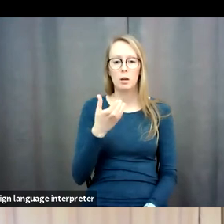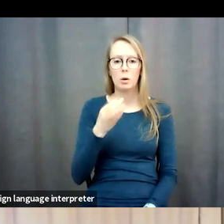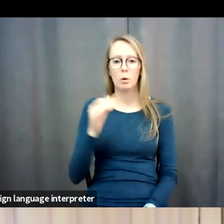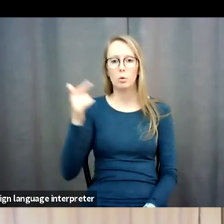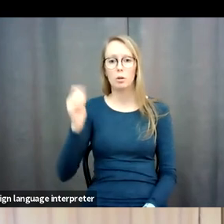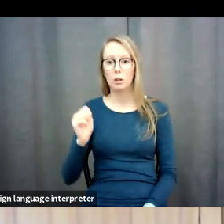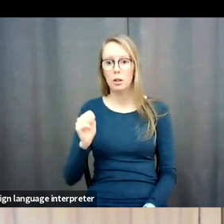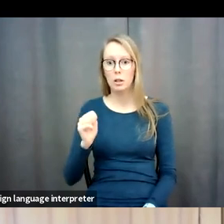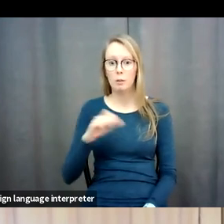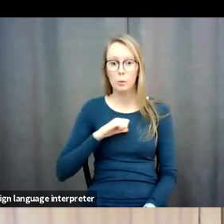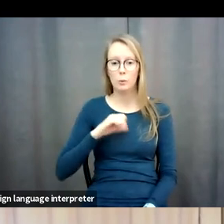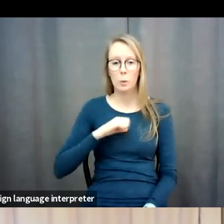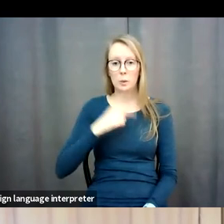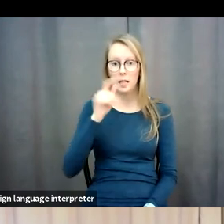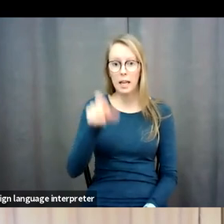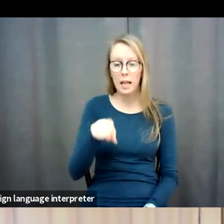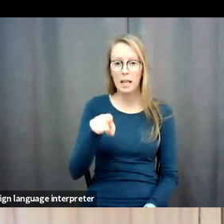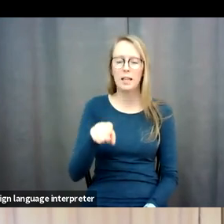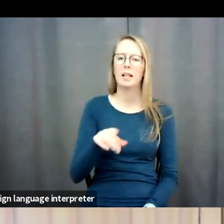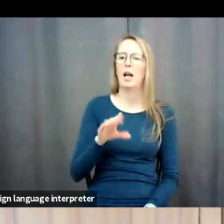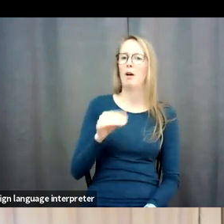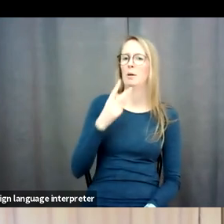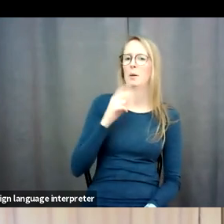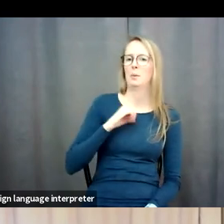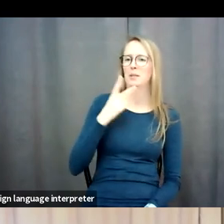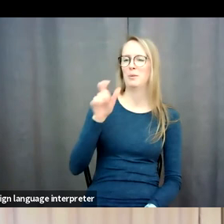Nice to see you, Charlotte. Good to see you too, Maria.